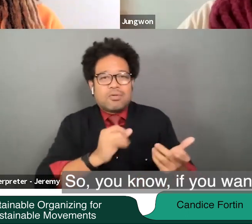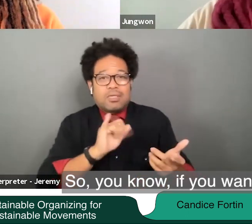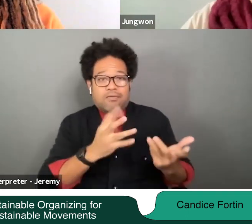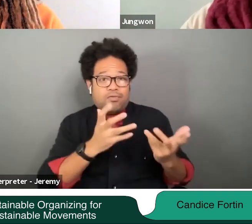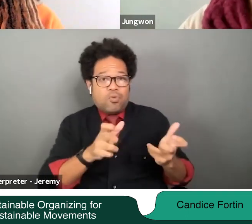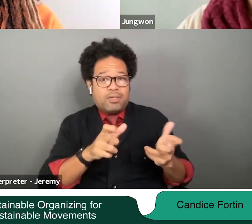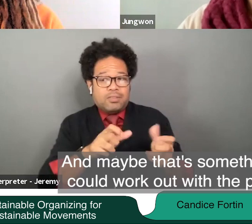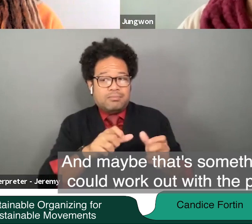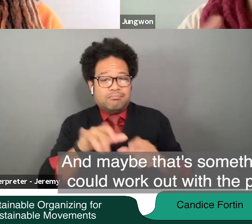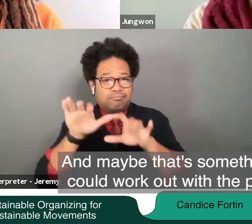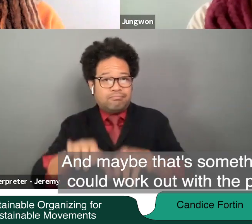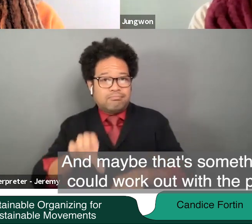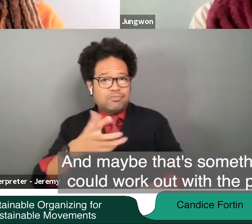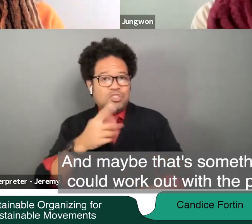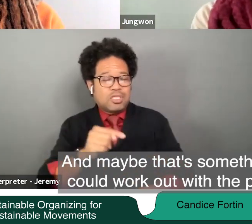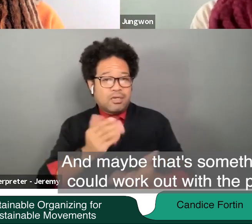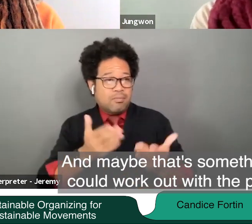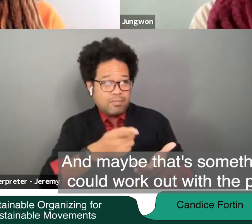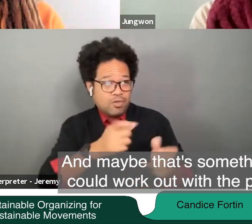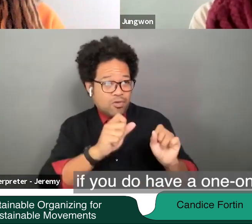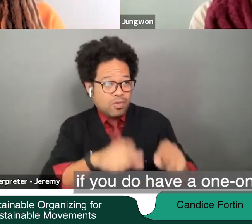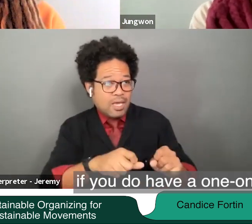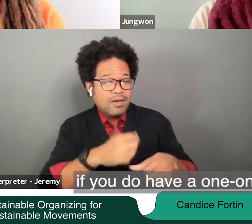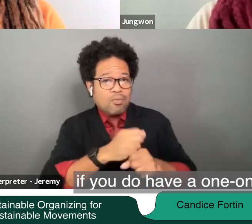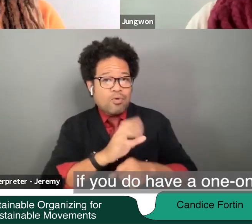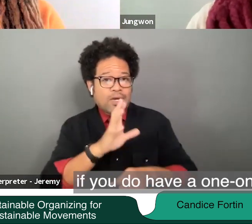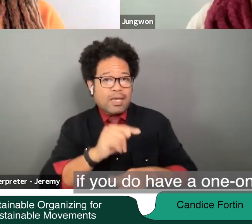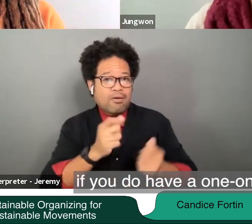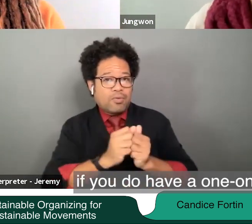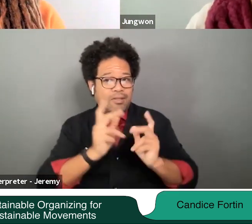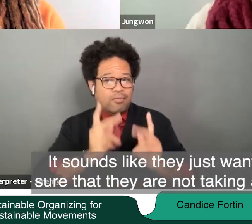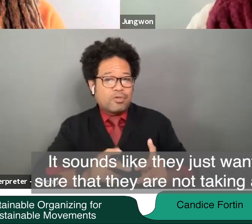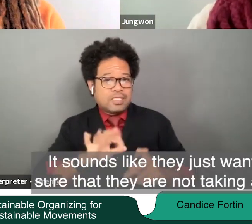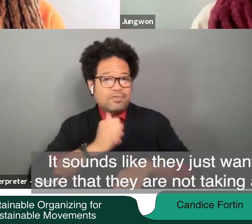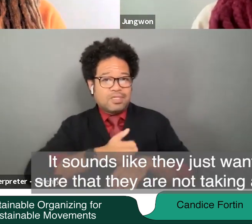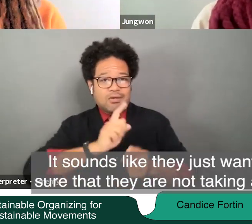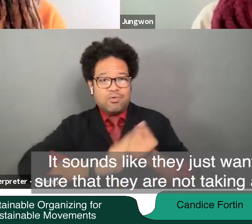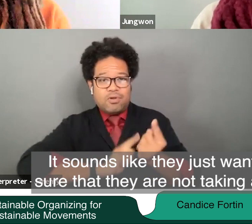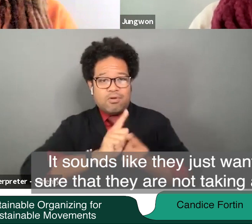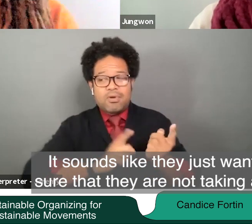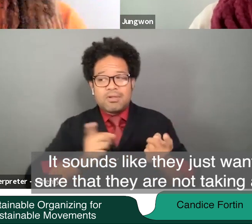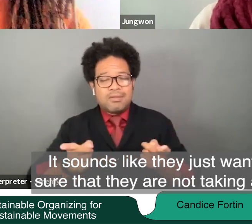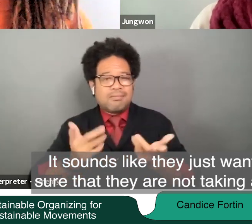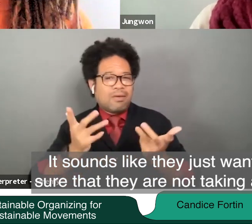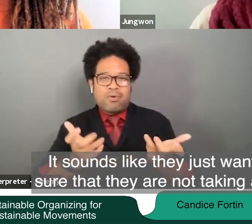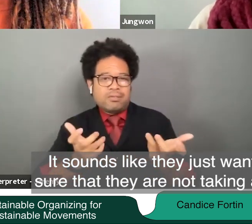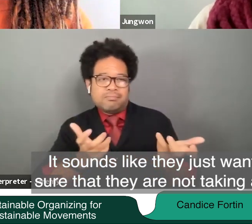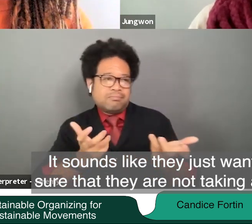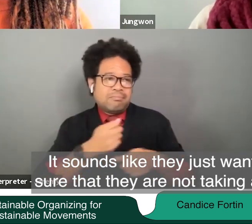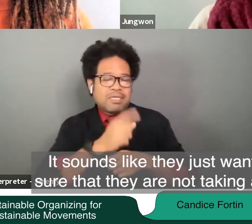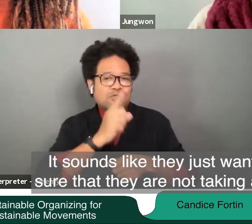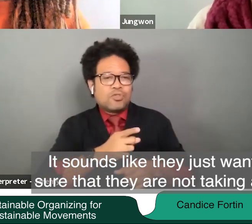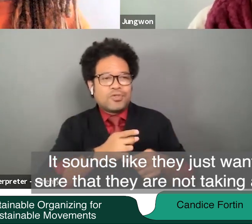drop, or maybe that's something you could work out with the person if you do have a one-on-one. It sounds like they just want to make sure